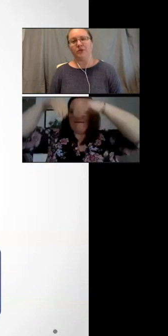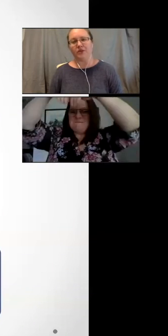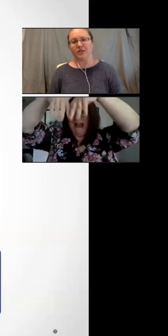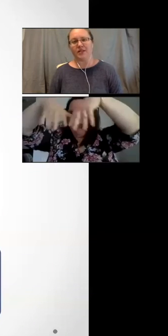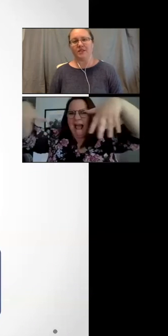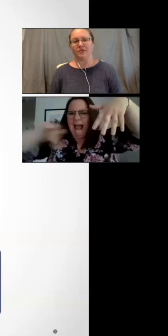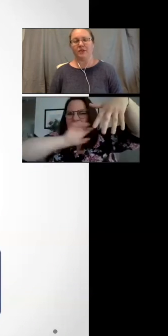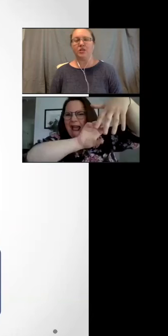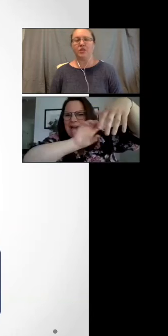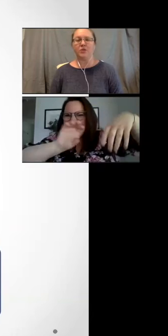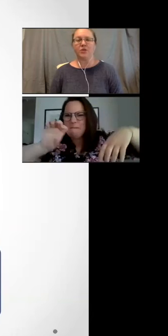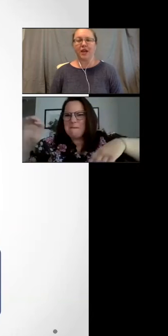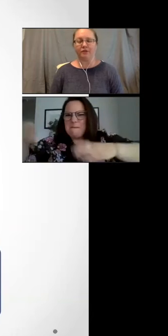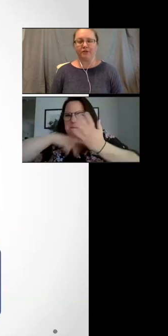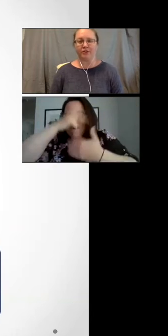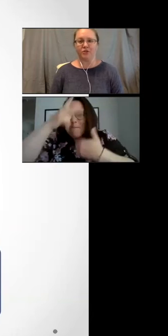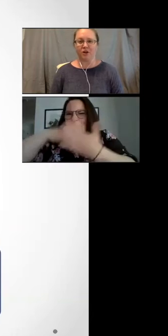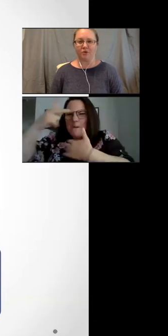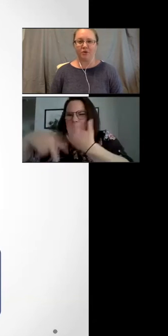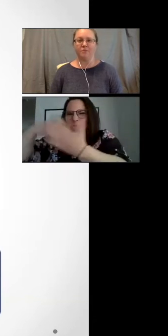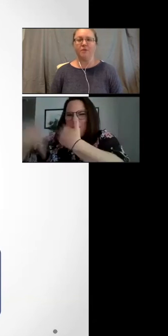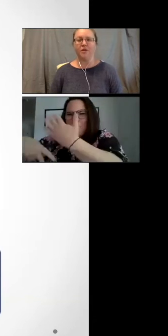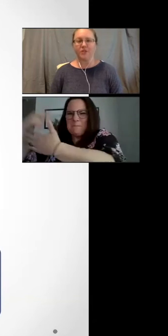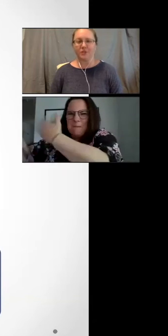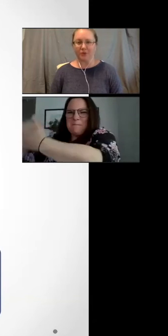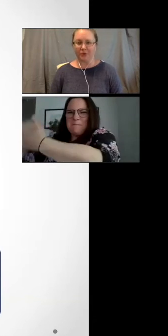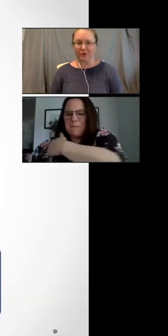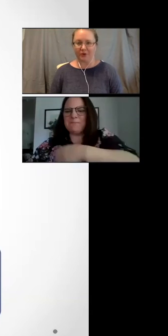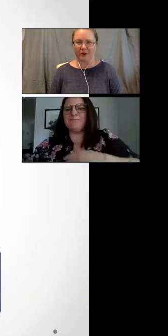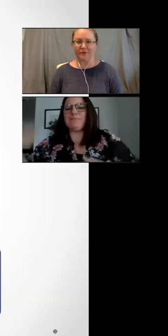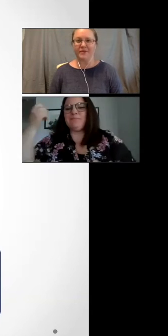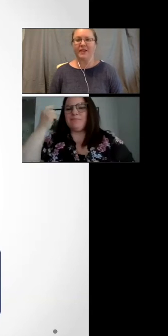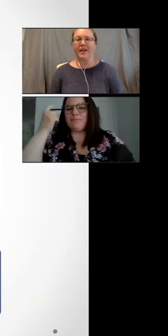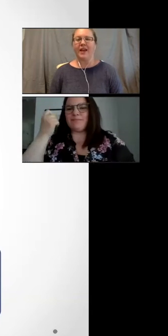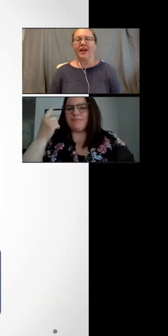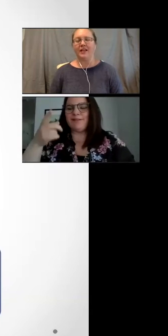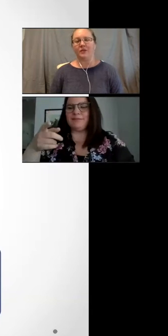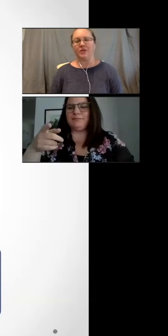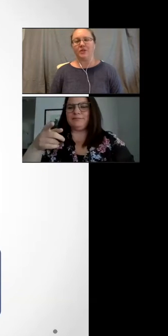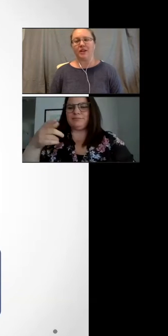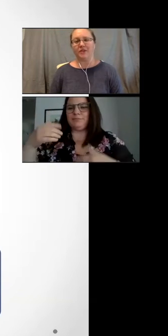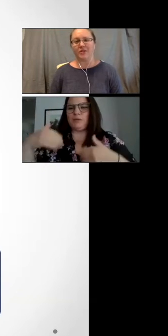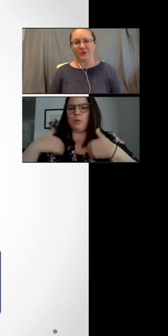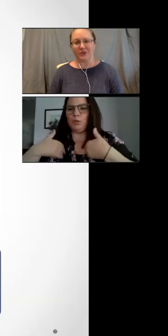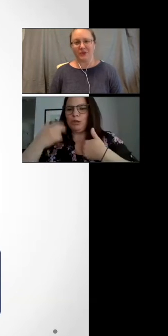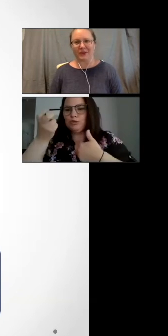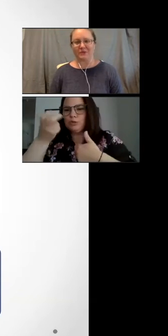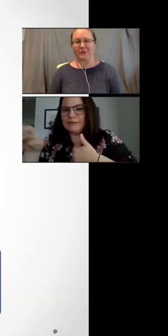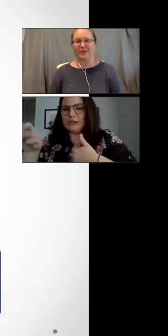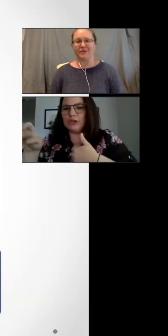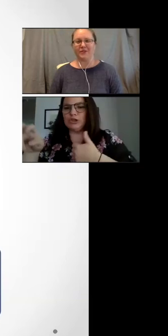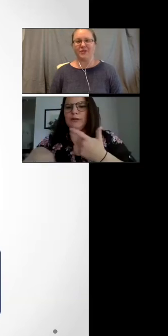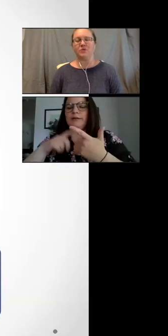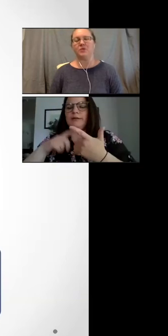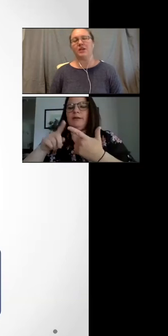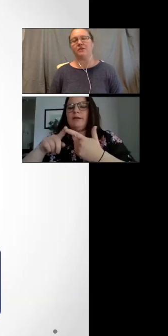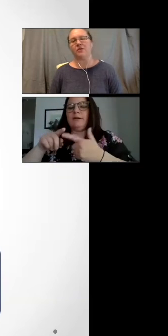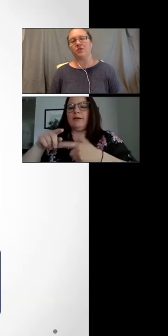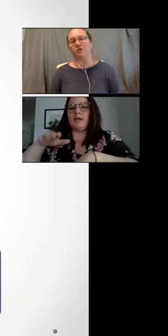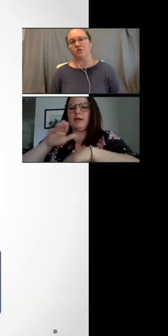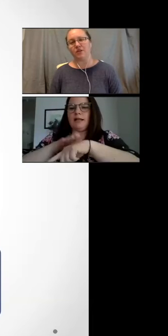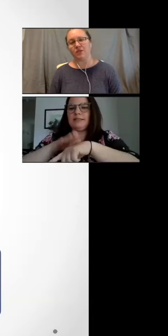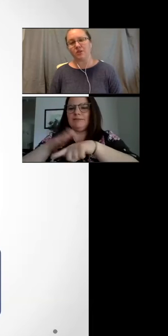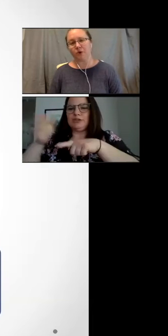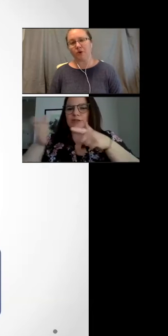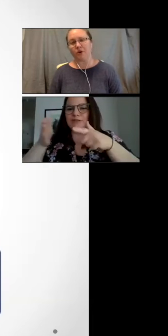you notice a different name change. We used to have a flow chart with multiple programs, and now we just have the two. So that was probably the first change. We used to have